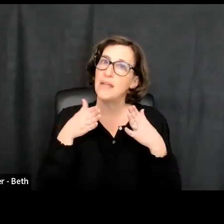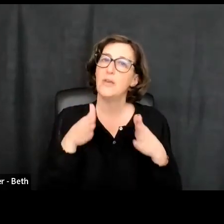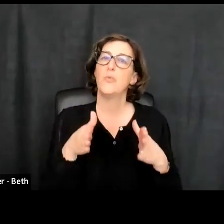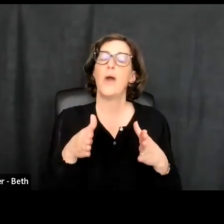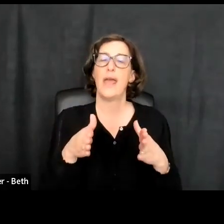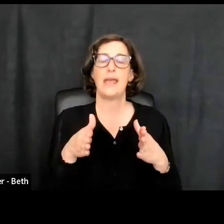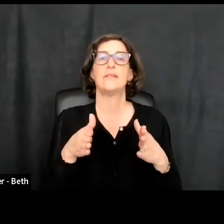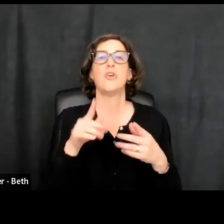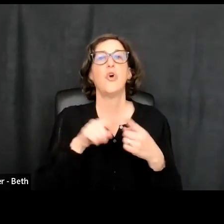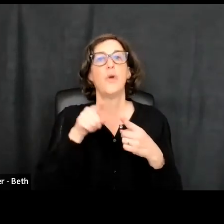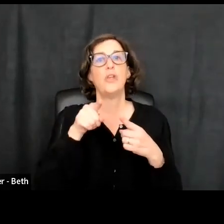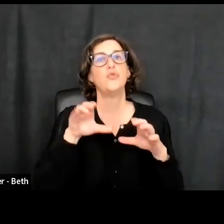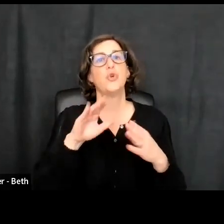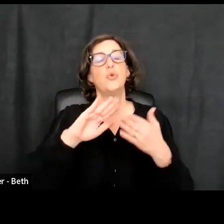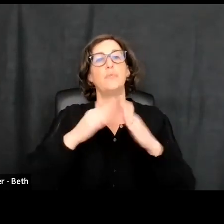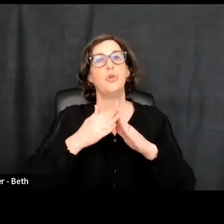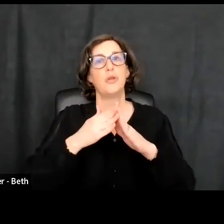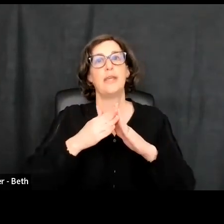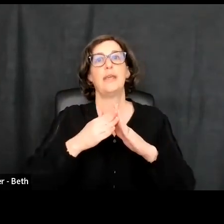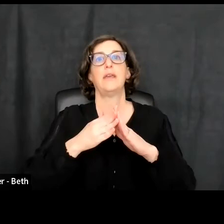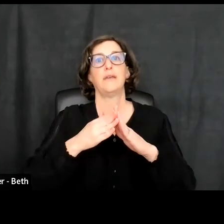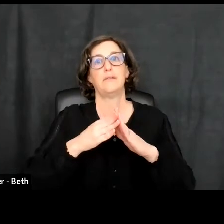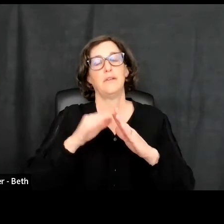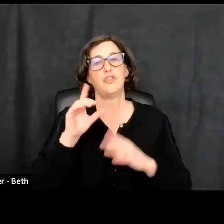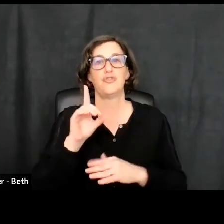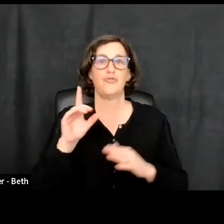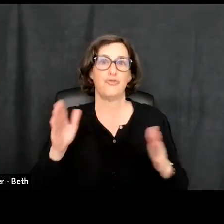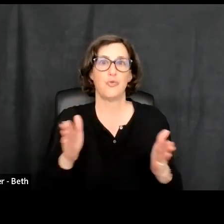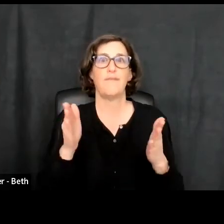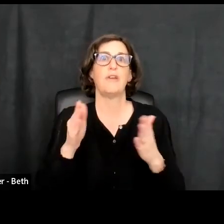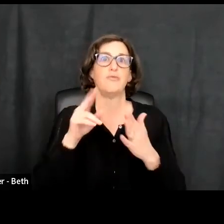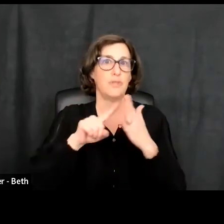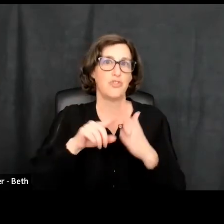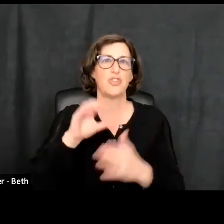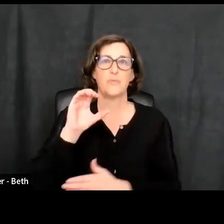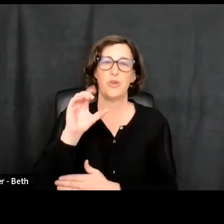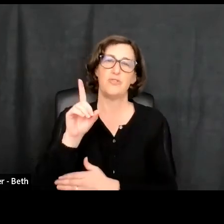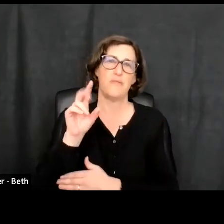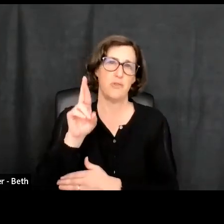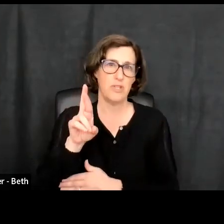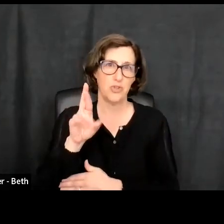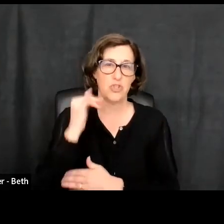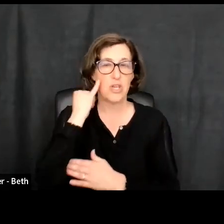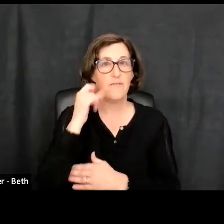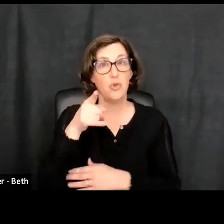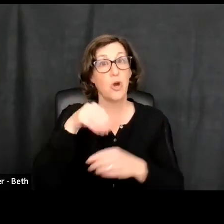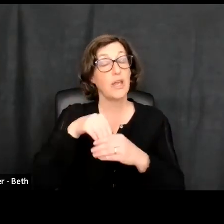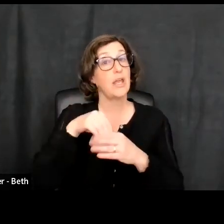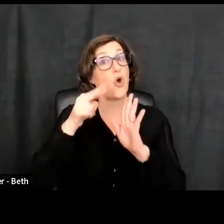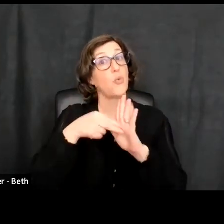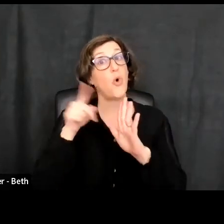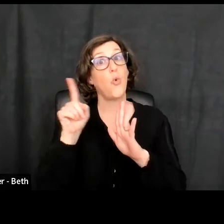when you do community-driven research, you as a researcher, if you are in an institution in a position where you're having